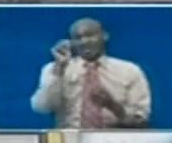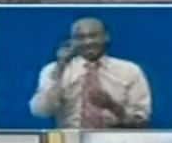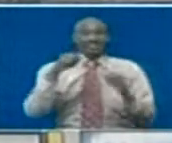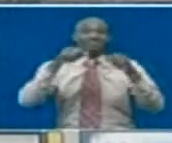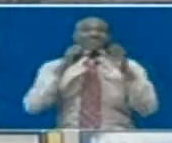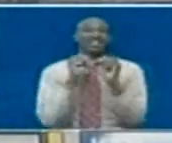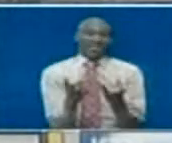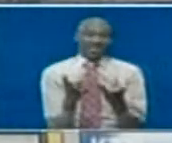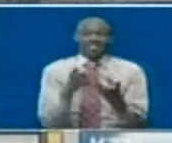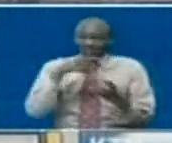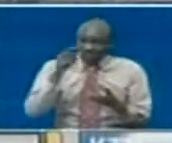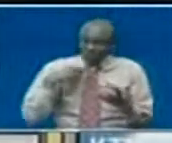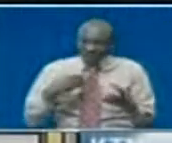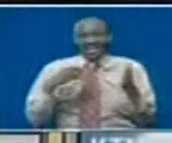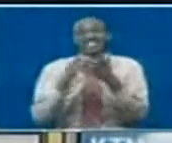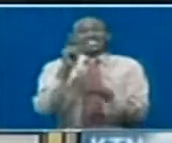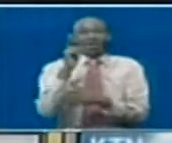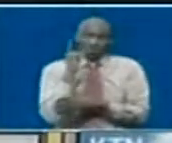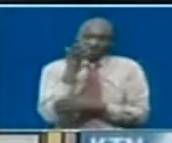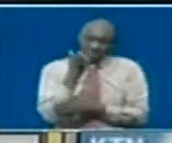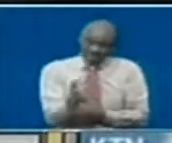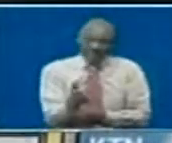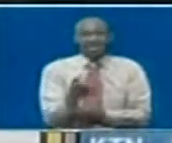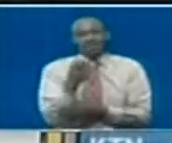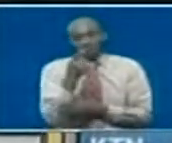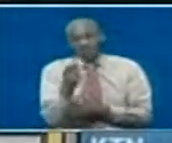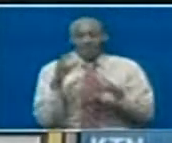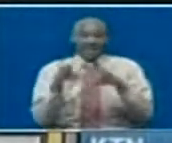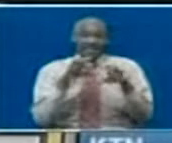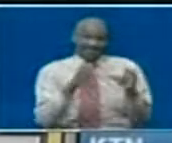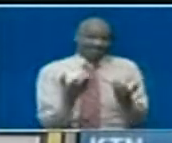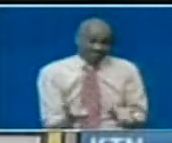disadvantaging legitimate unlicensed big, medium and small oil marketing